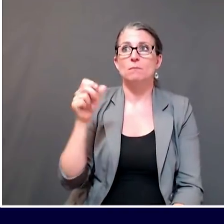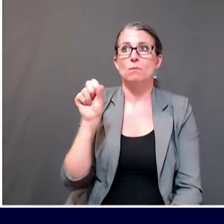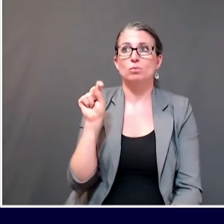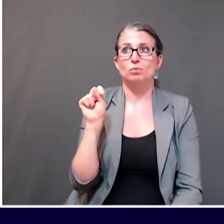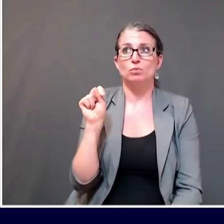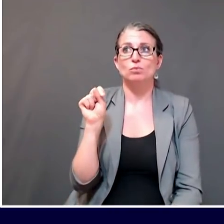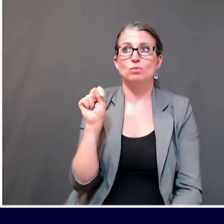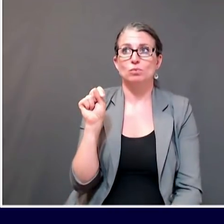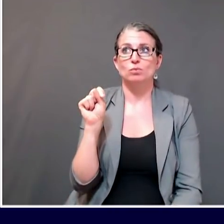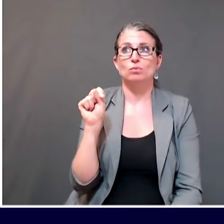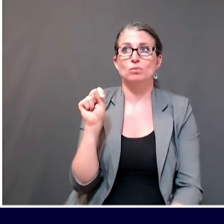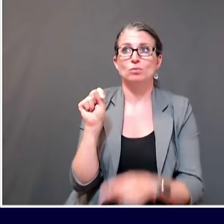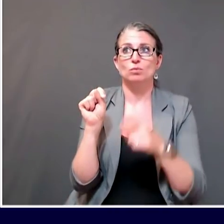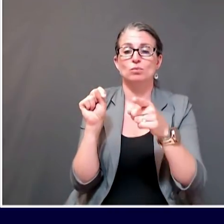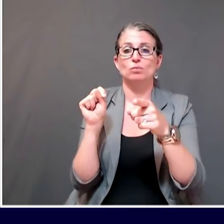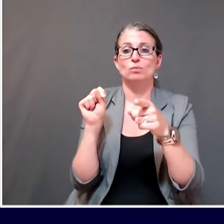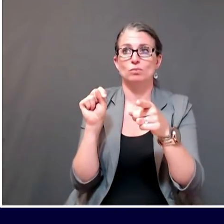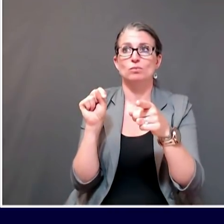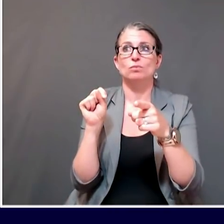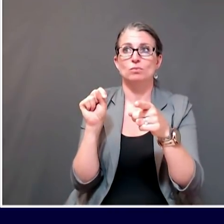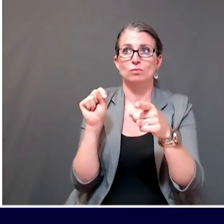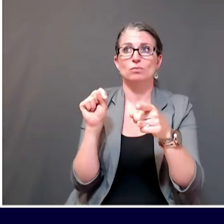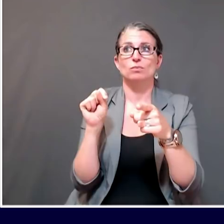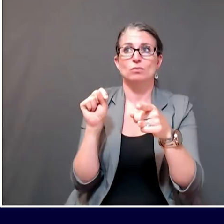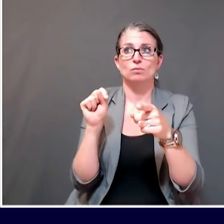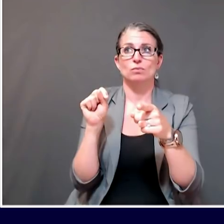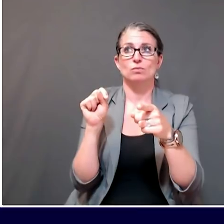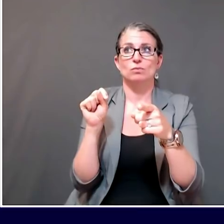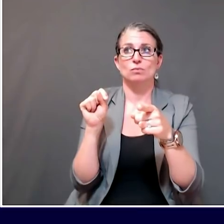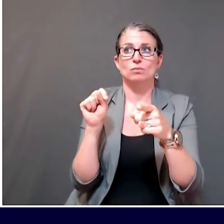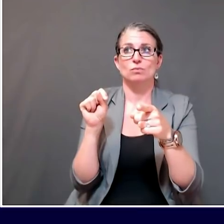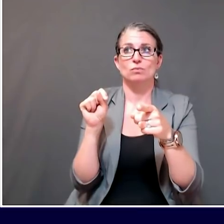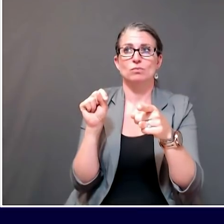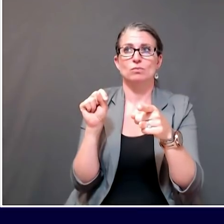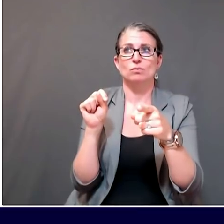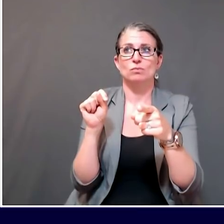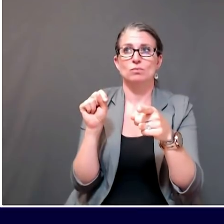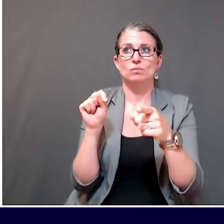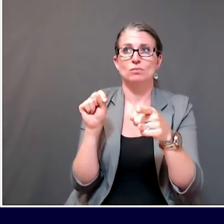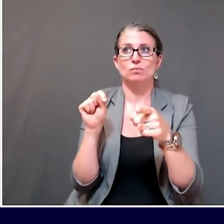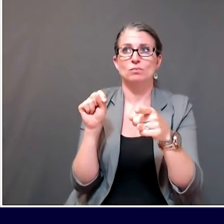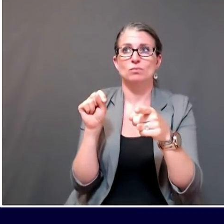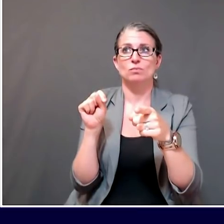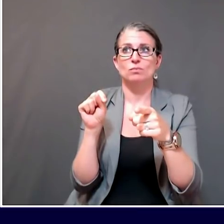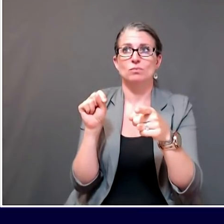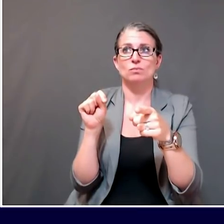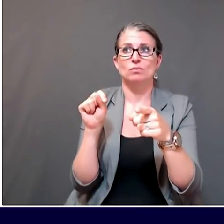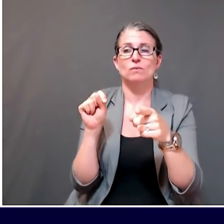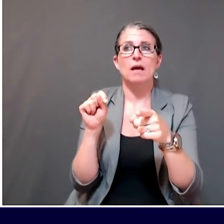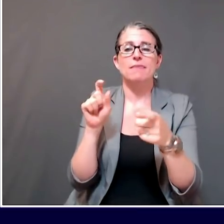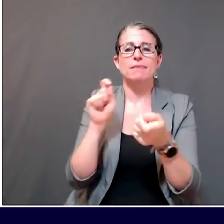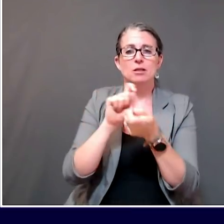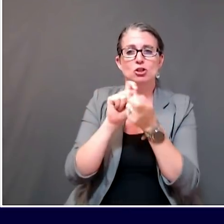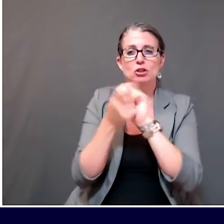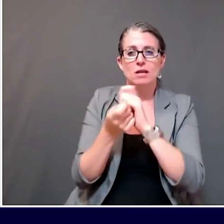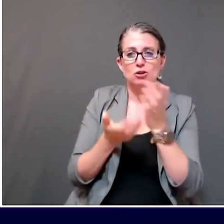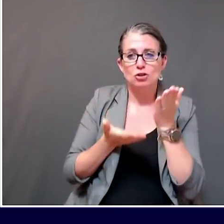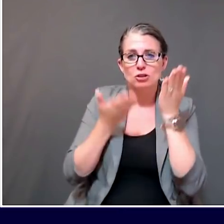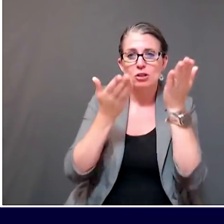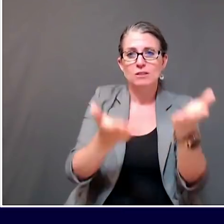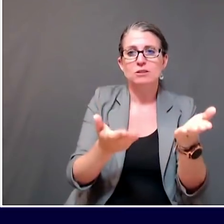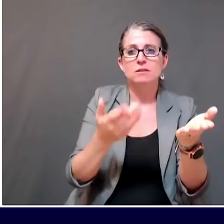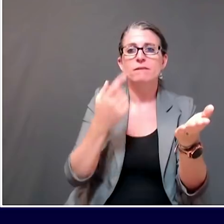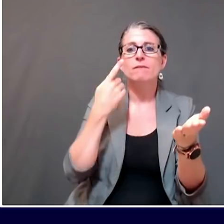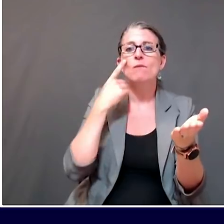for isolation from 14 days to 10 days. And it looks like it's specifically for people who have tested positive.